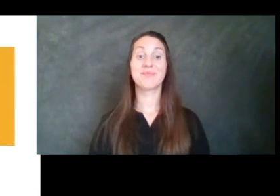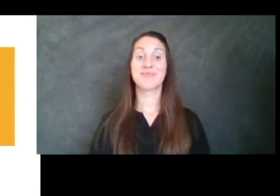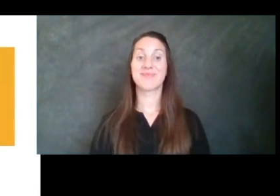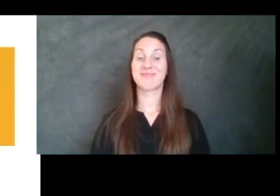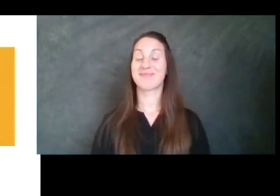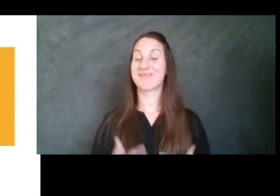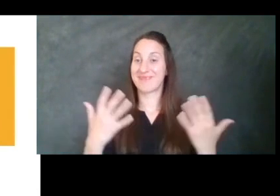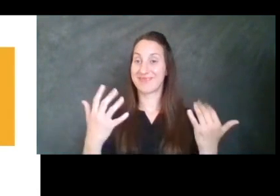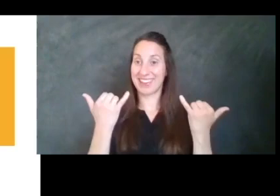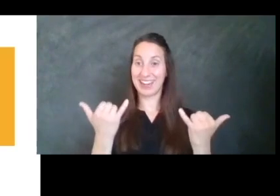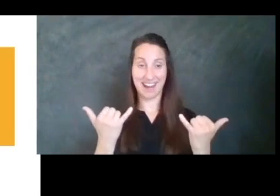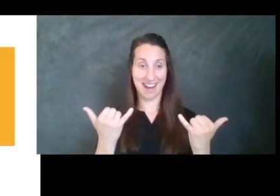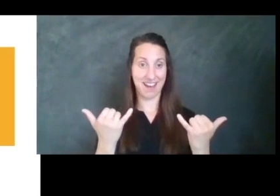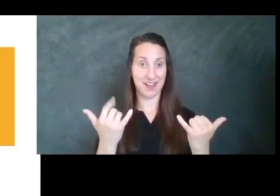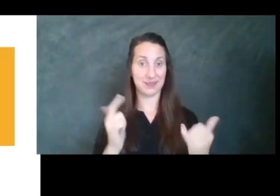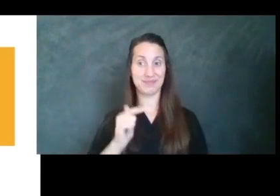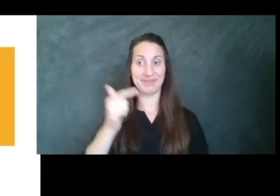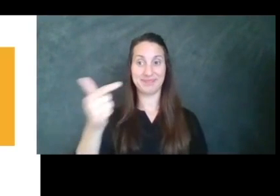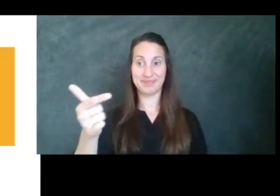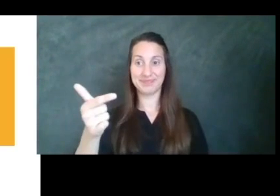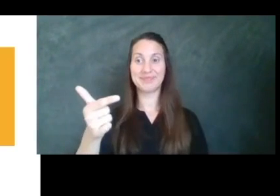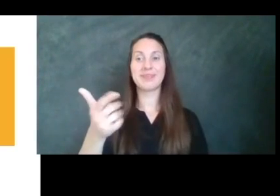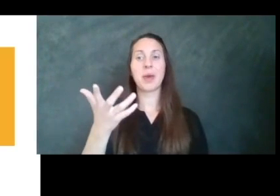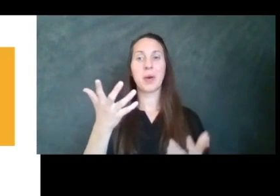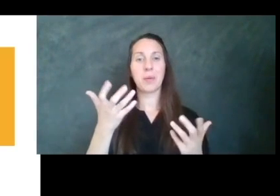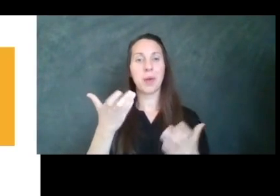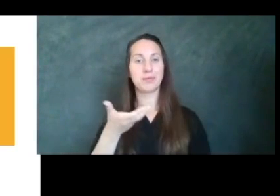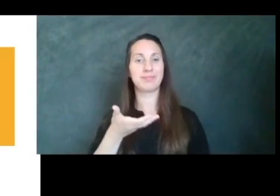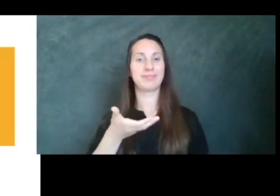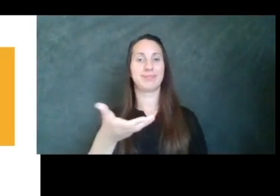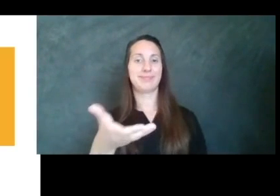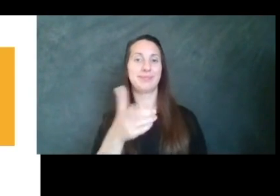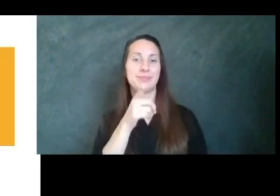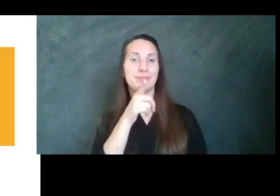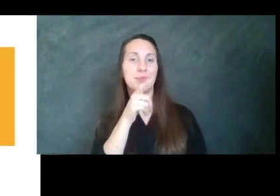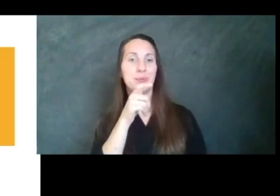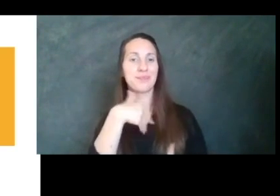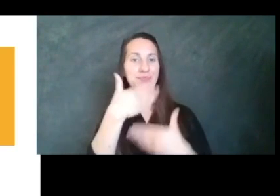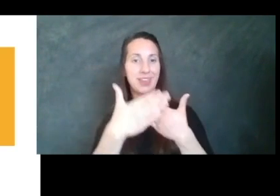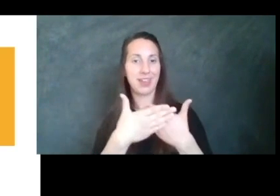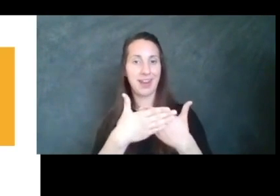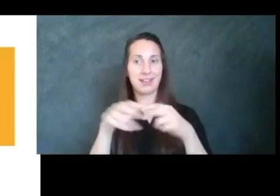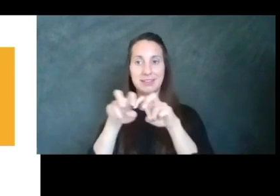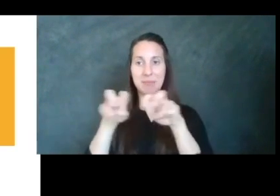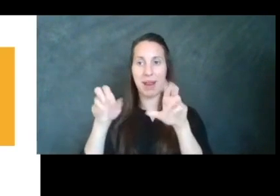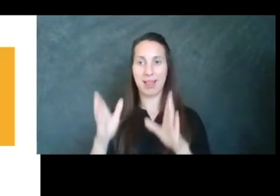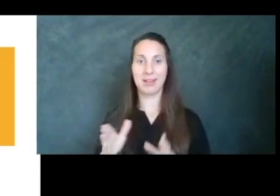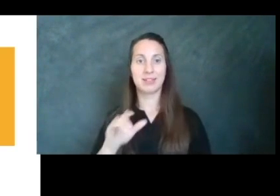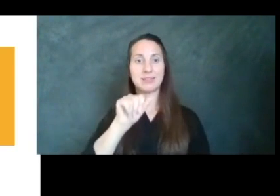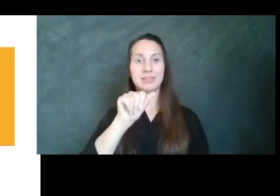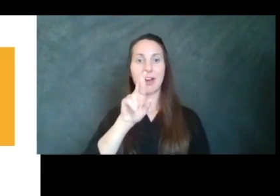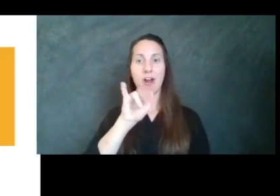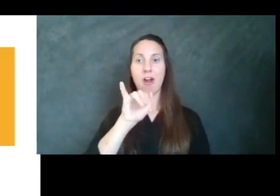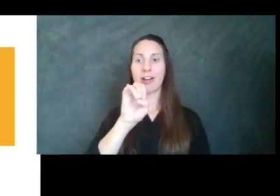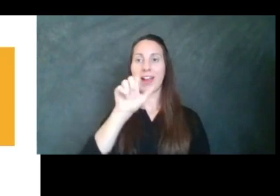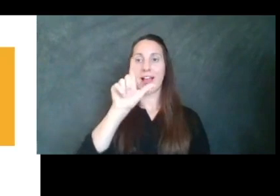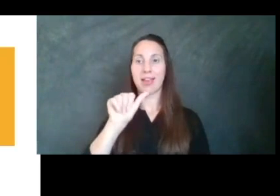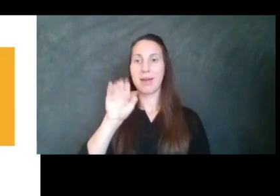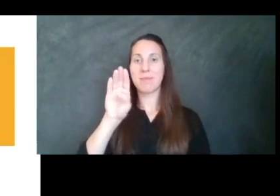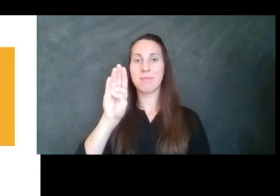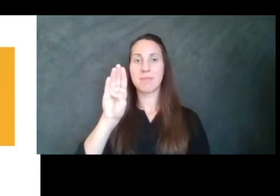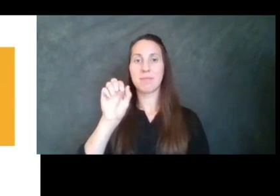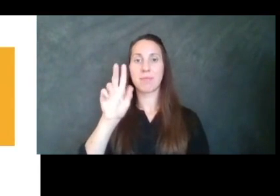So I now want to take the opportunity to introduce our next panelist. Ariella Barker is a